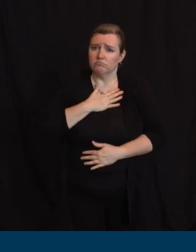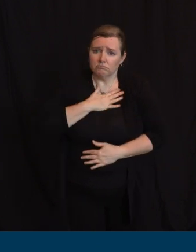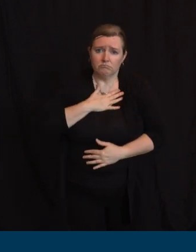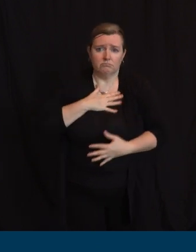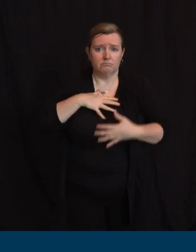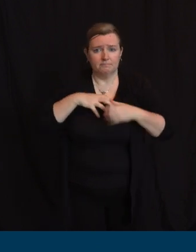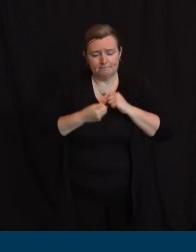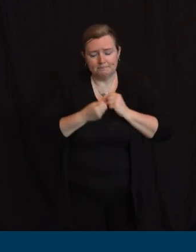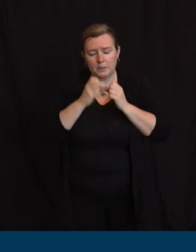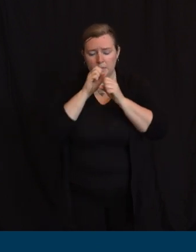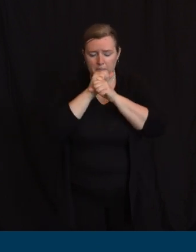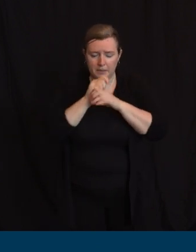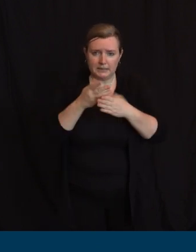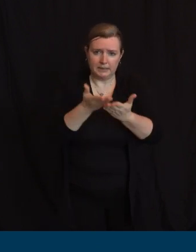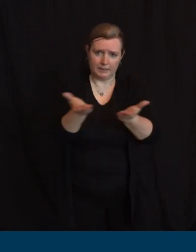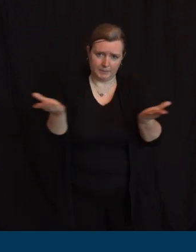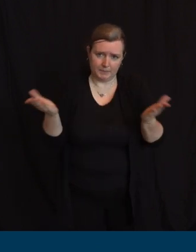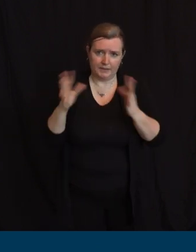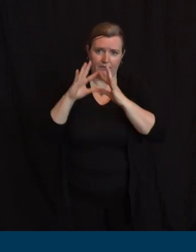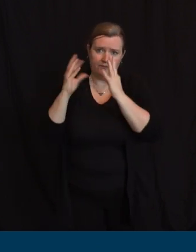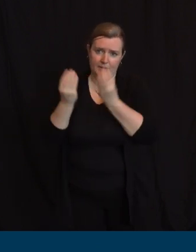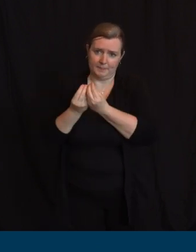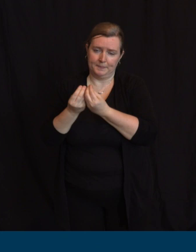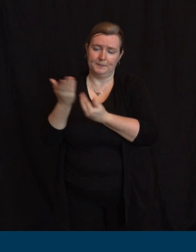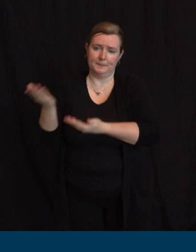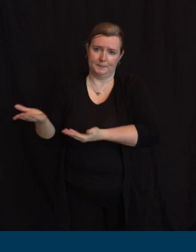his family and friends.